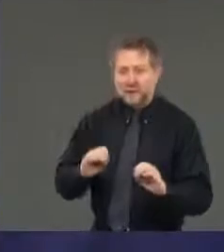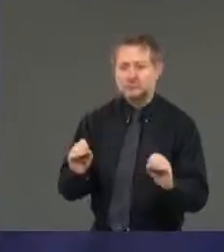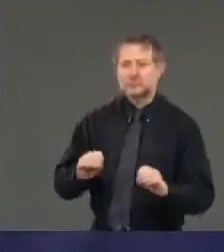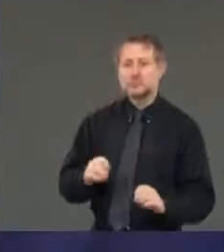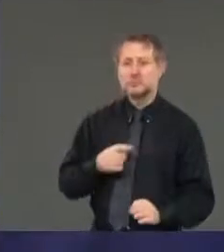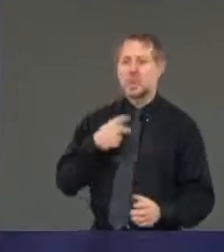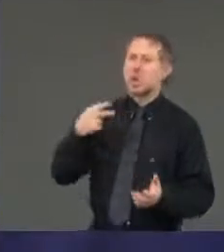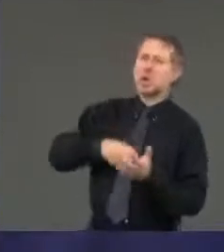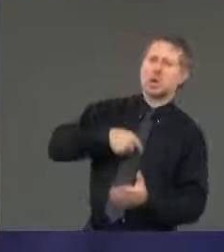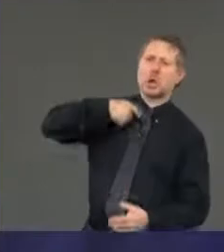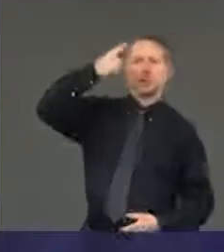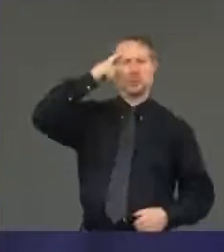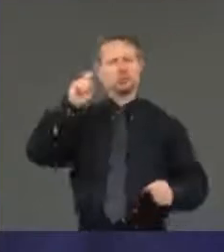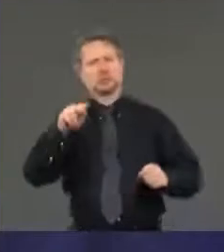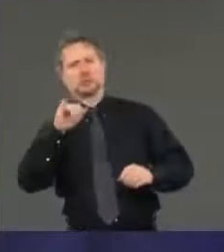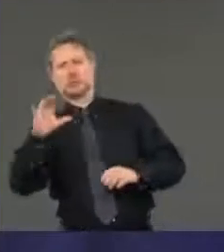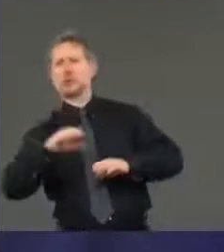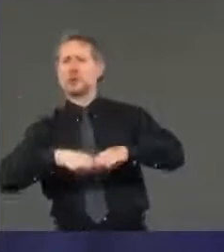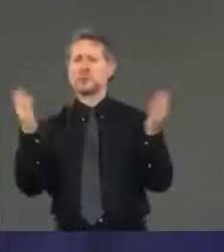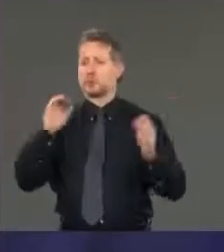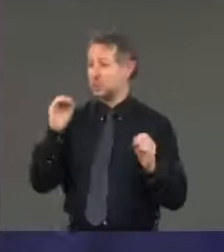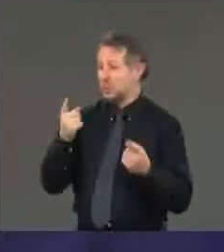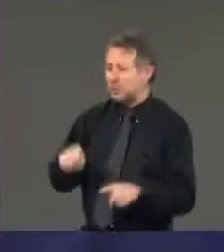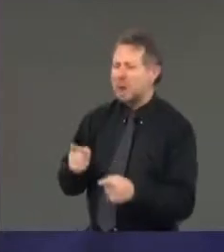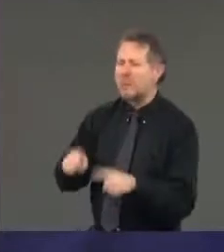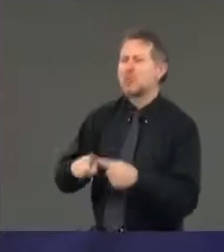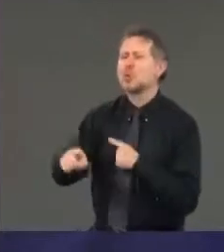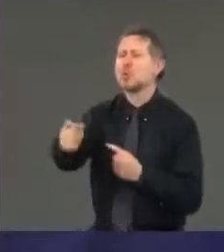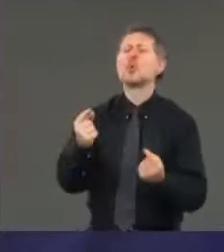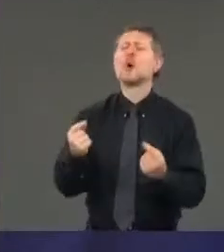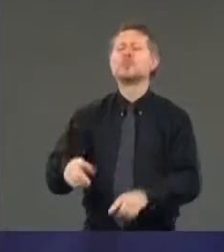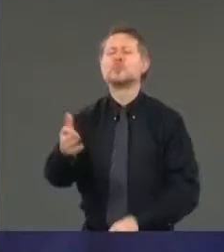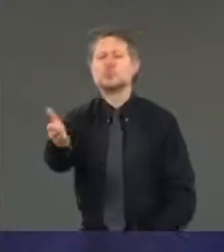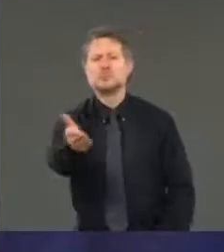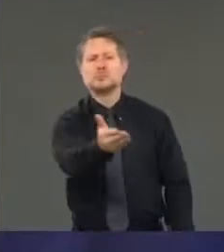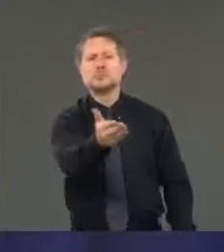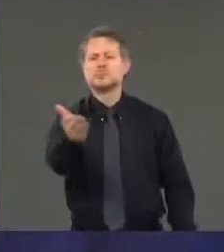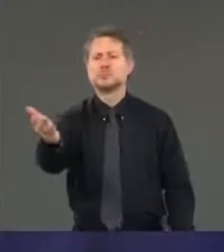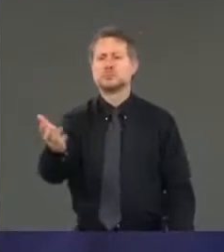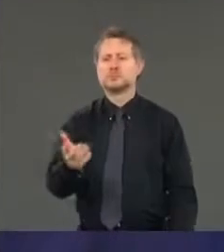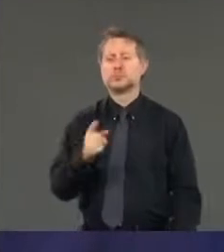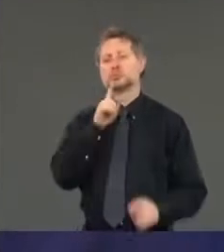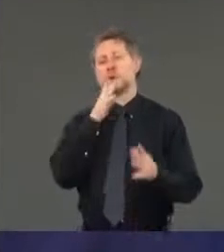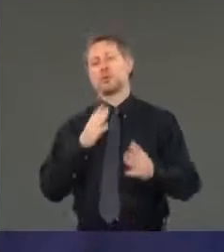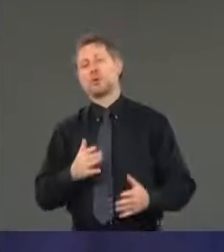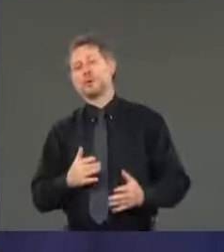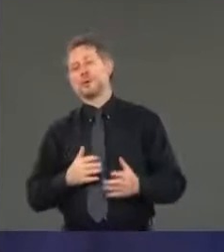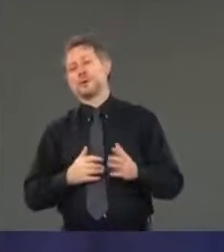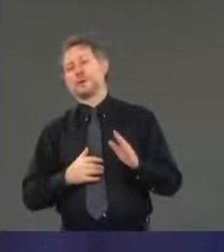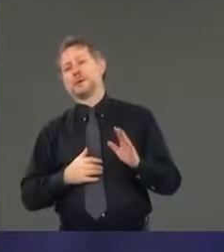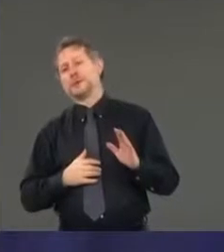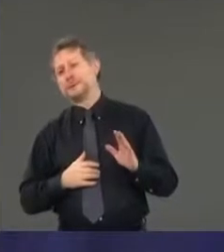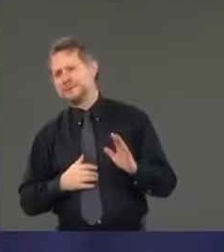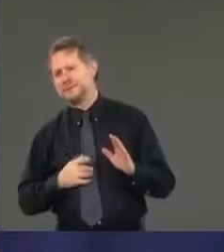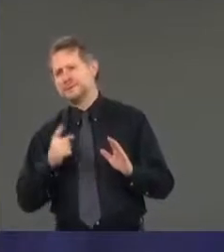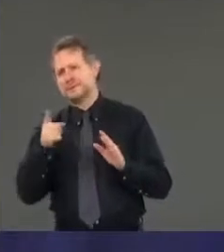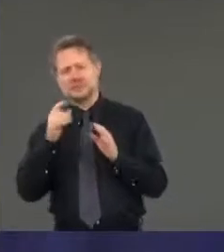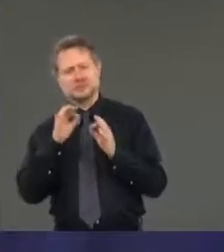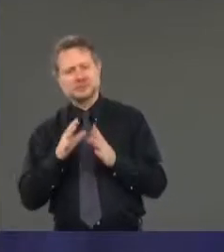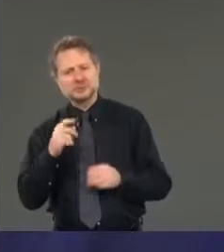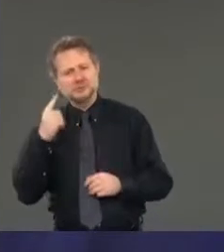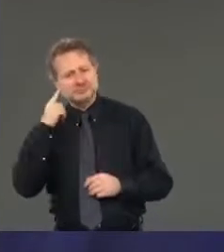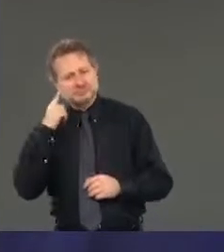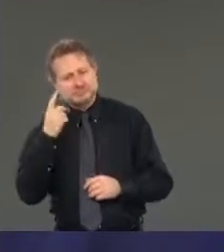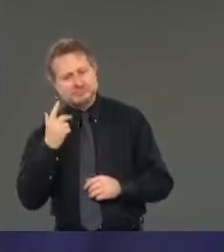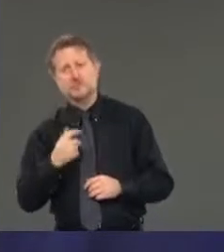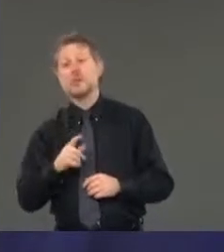York City should be open? What happens? Nothing. And so what are New Yorkers supposed to make of this? He says go out, and